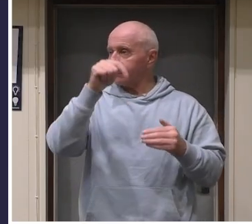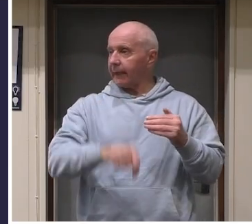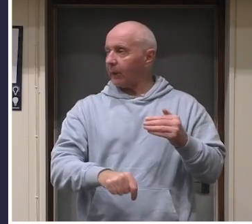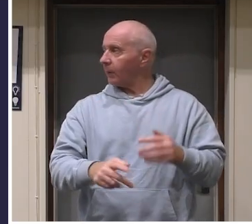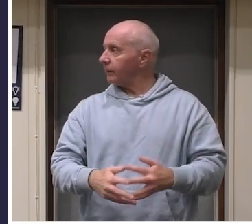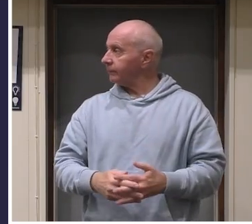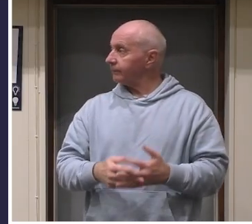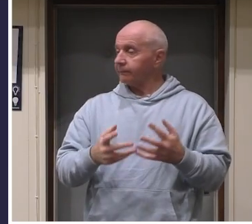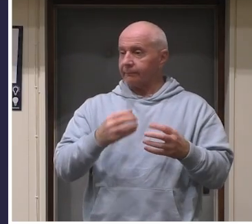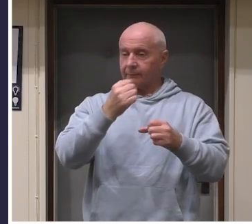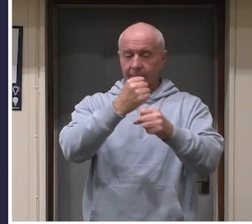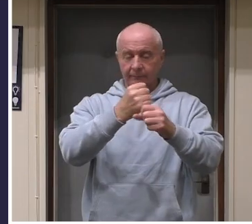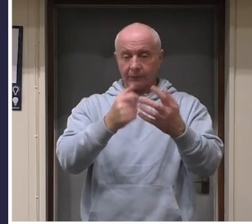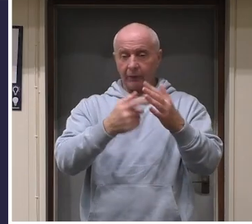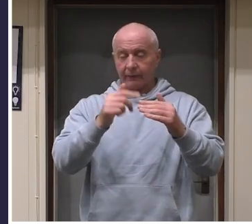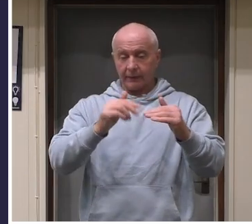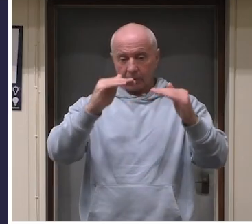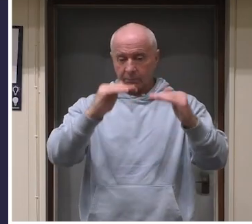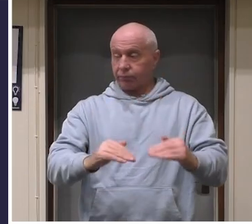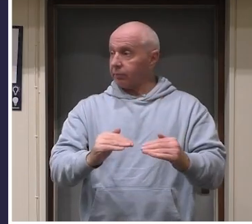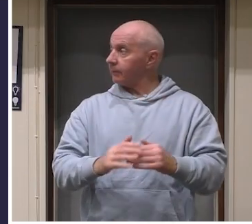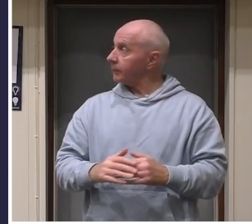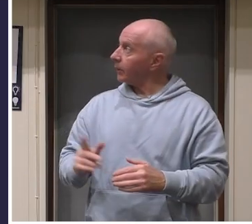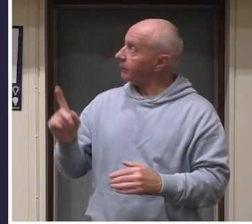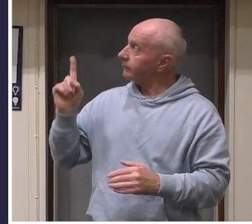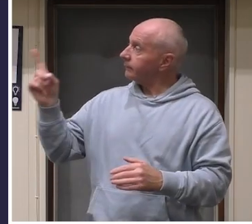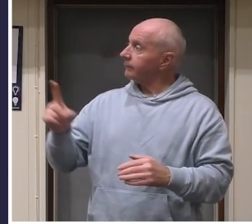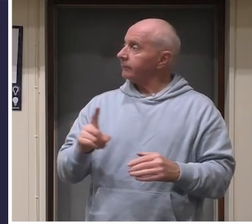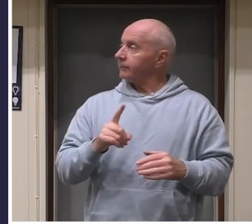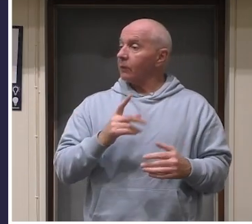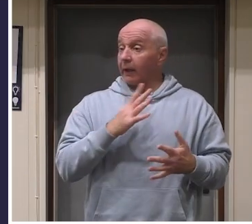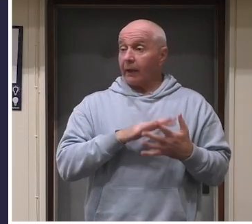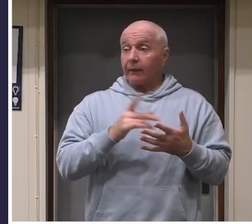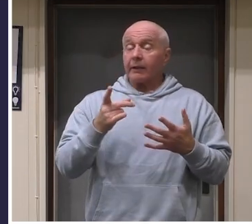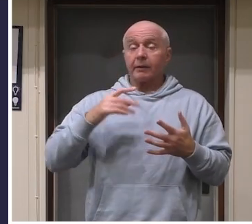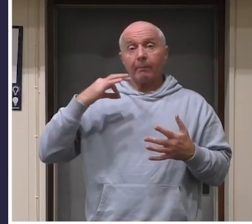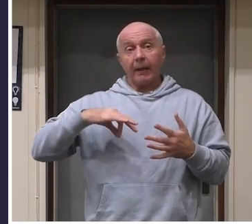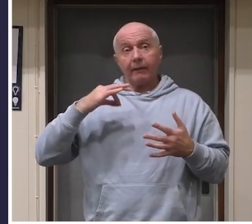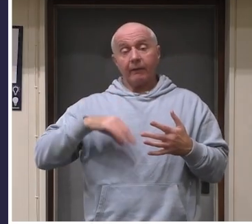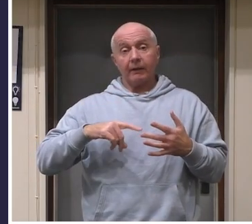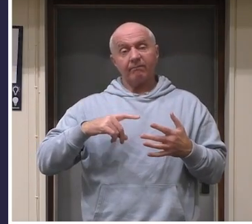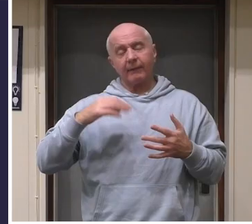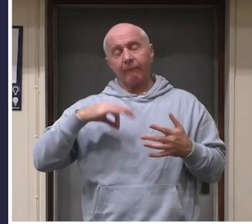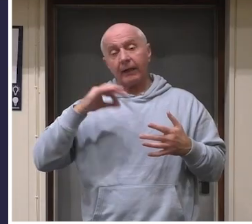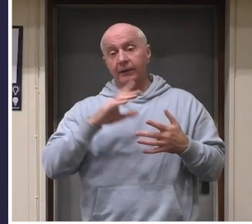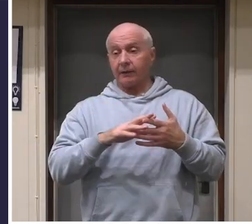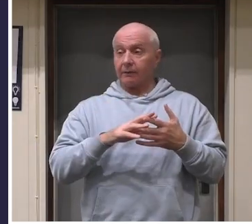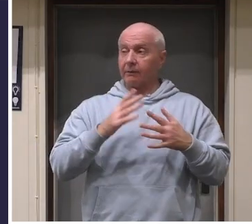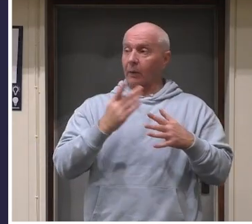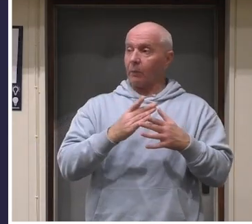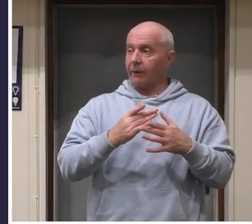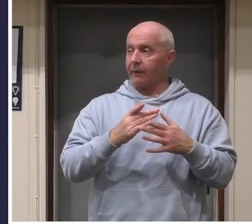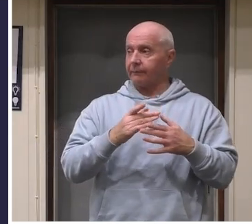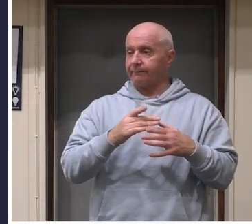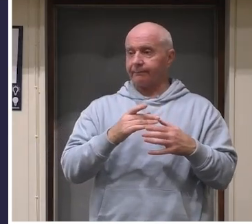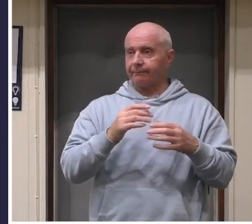right? With gravity, it would just go down. And that's the advantage of working with optical traps. Unlike, there are some mechanical systems that